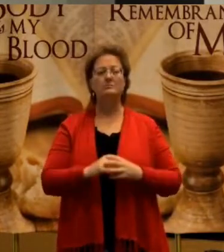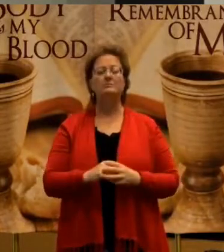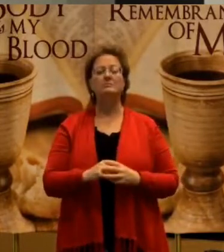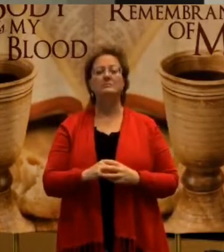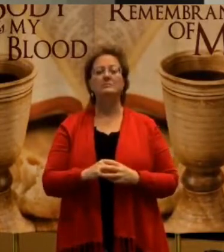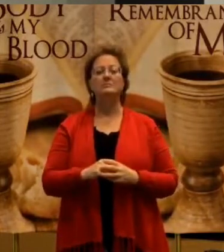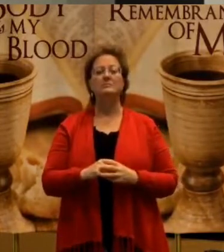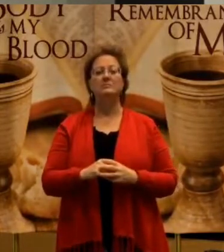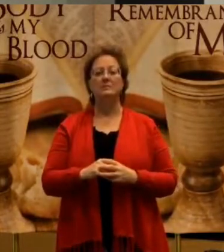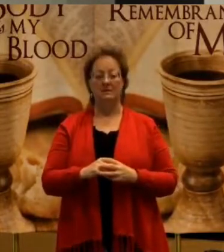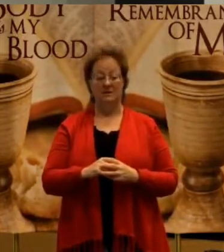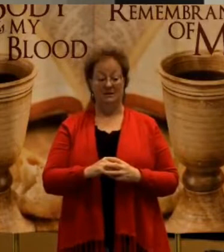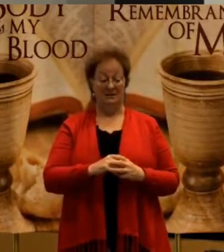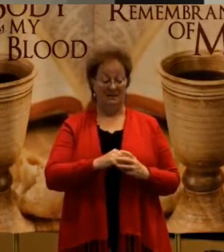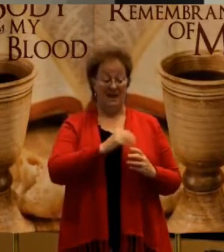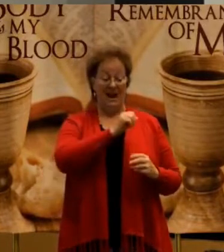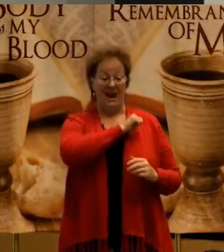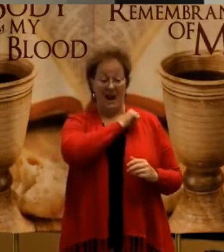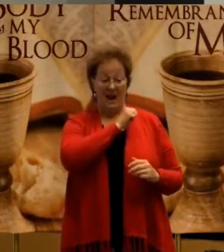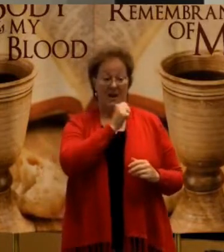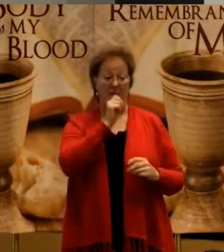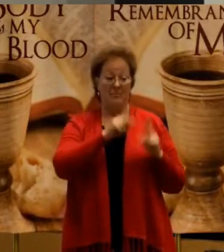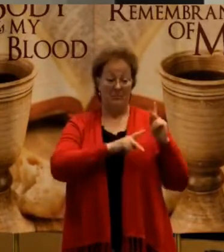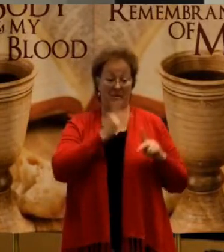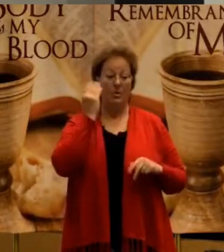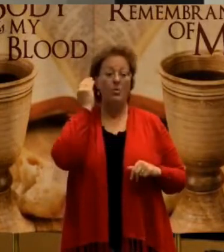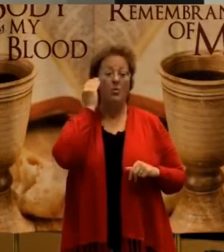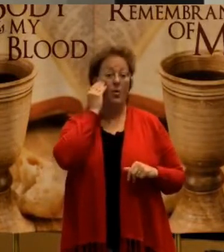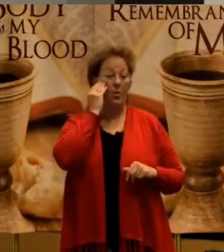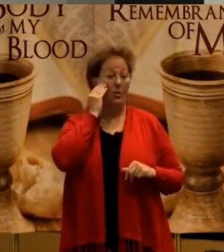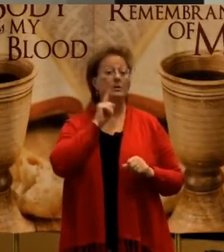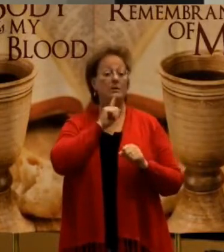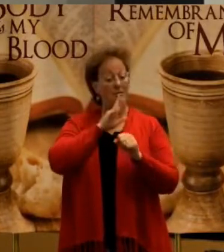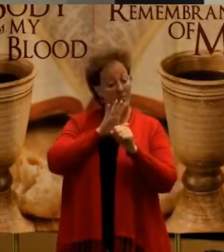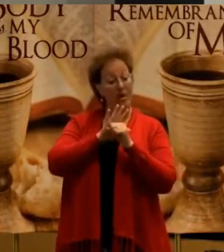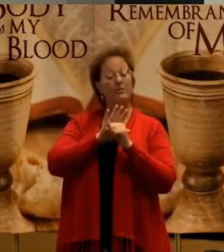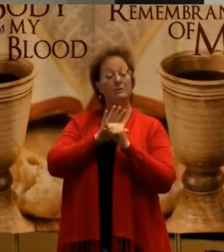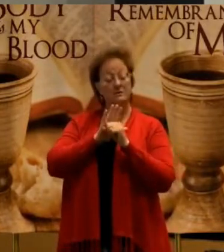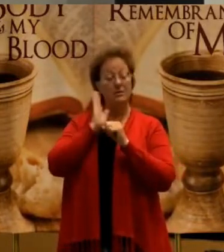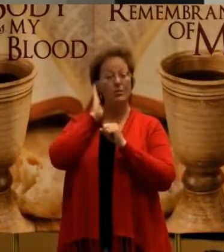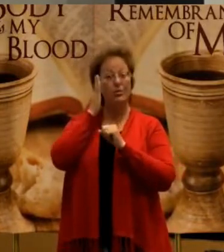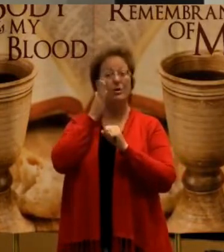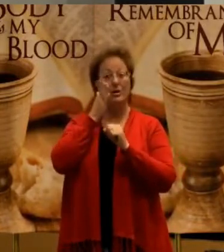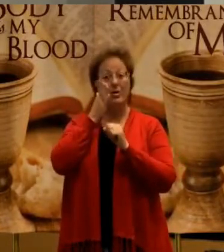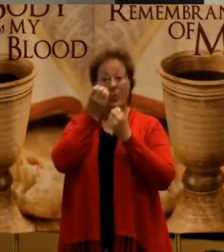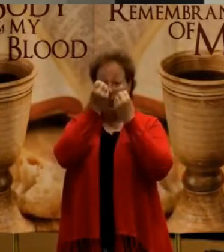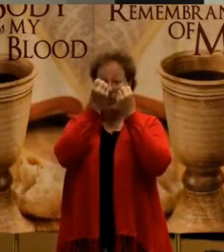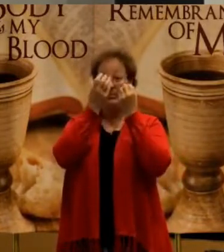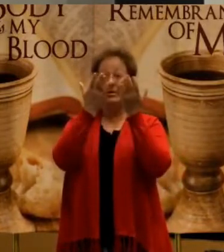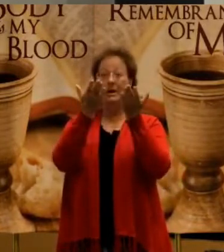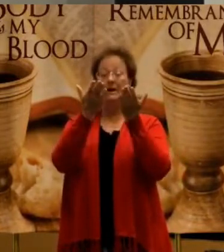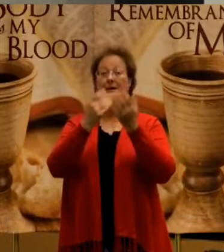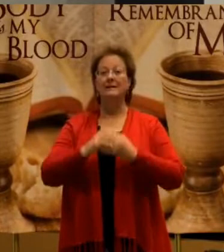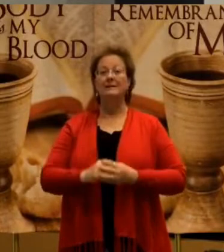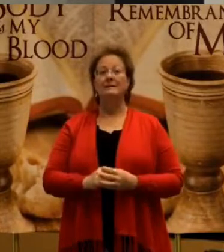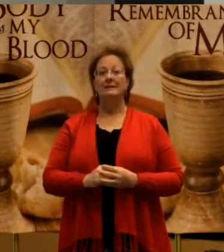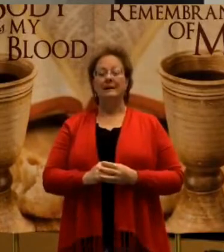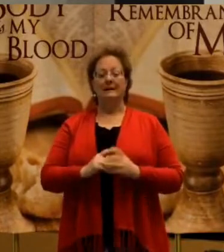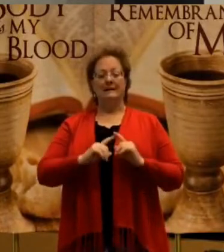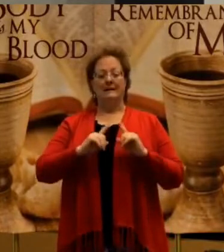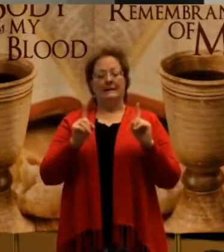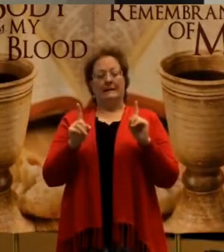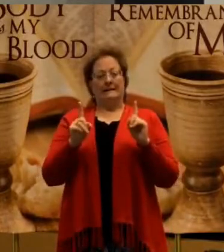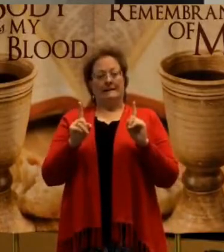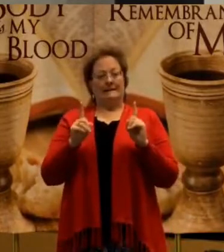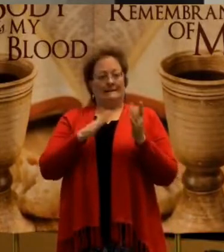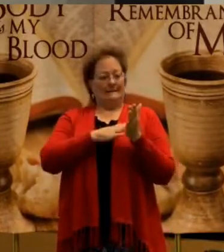of Israel knew what they weren't supposed to do, and they promised that they would follow and obey God. But in a moment of weakness,